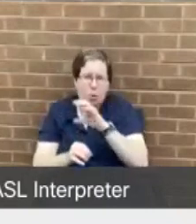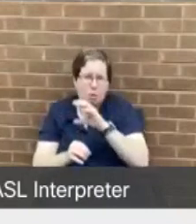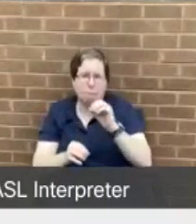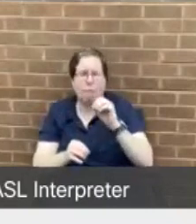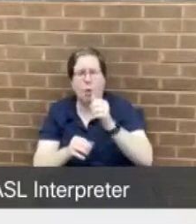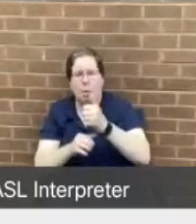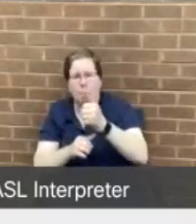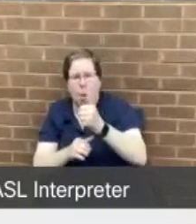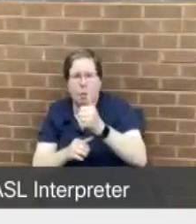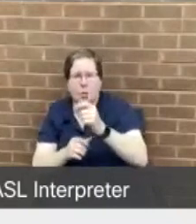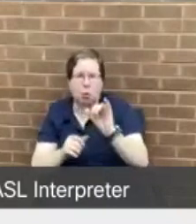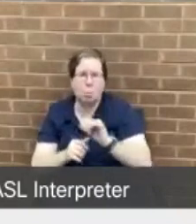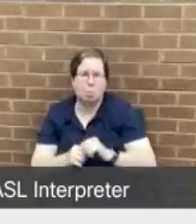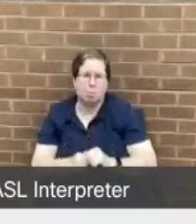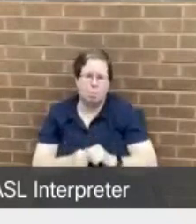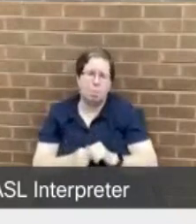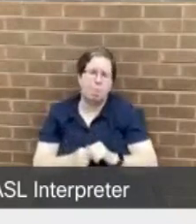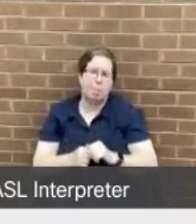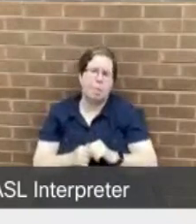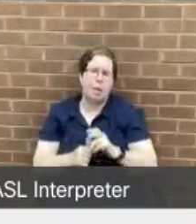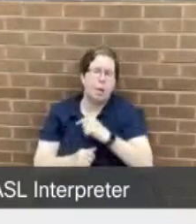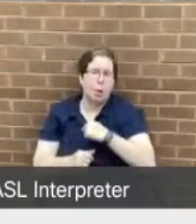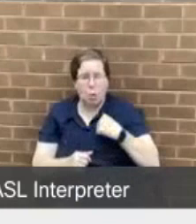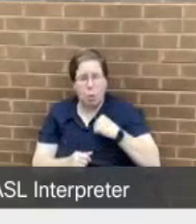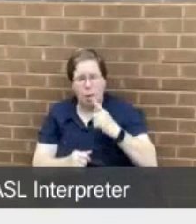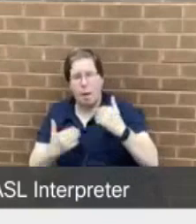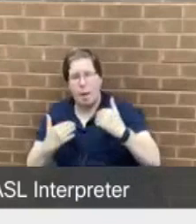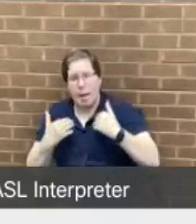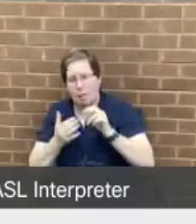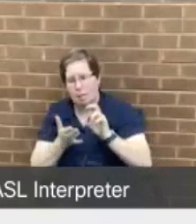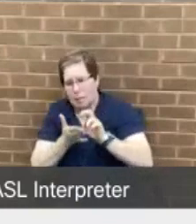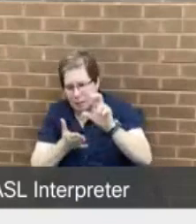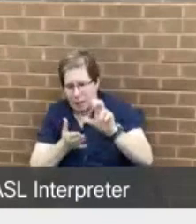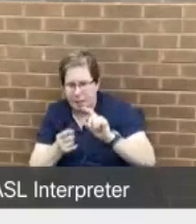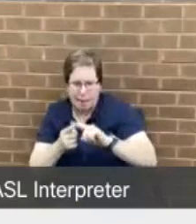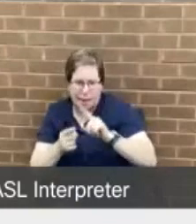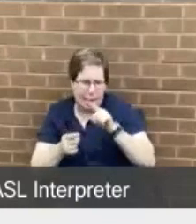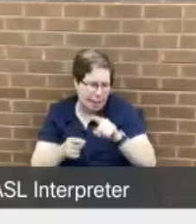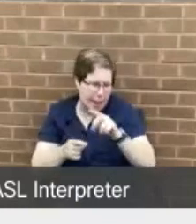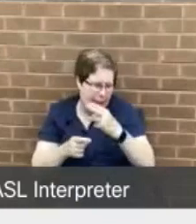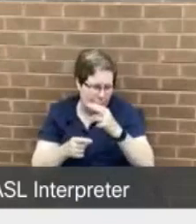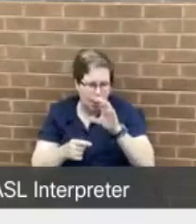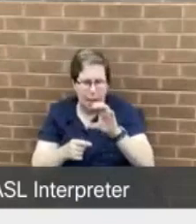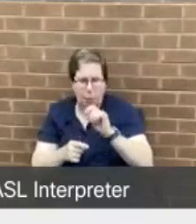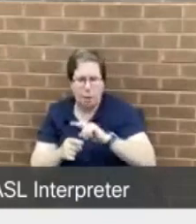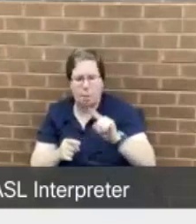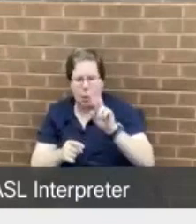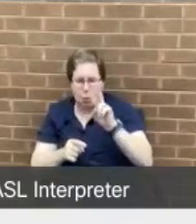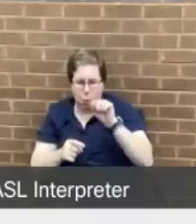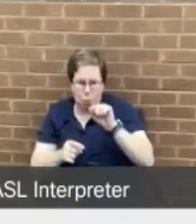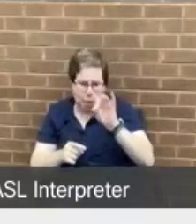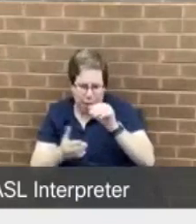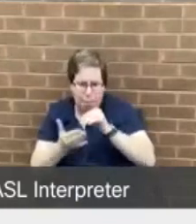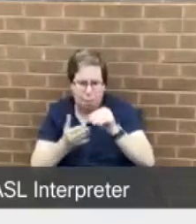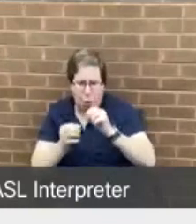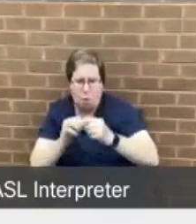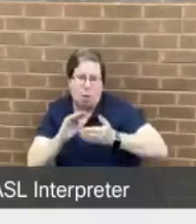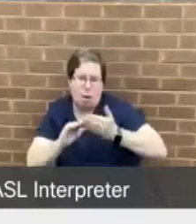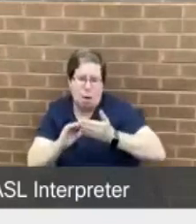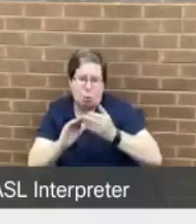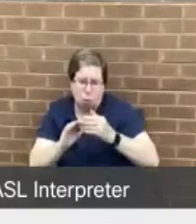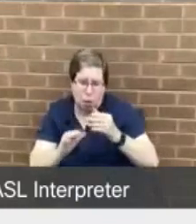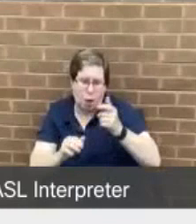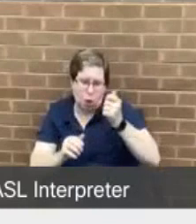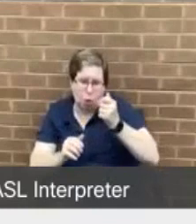procurements. We also make a significant investment in transit in Howard County by providing nearly $2.8 million in operating capital grants